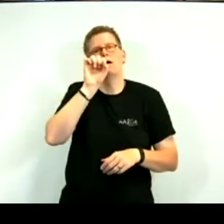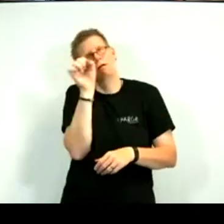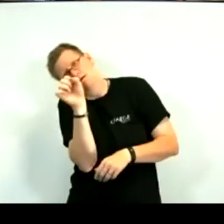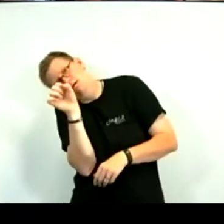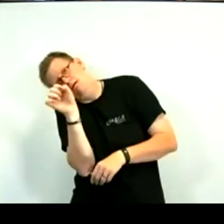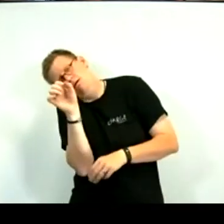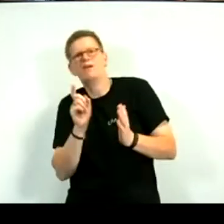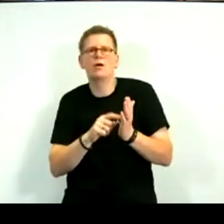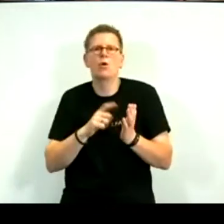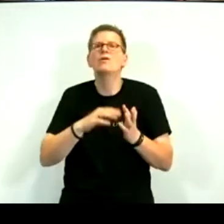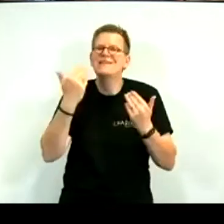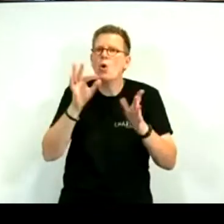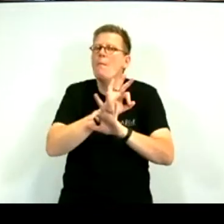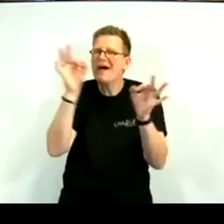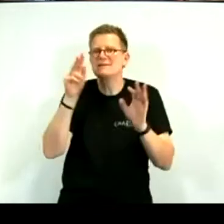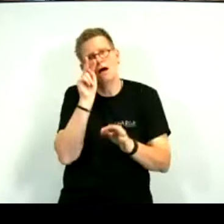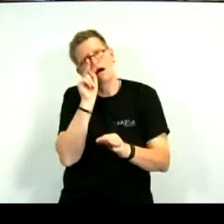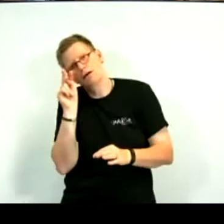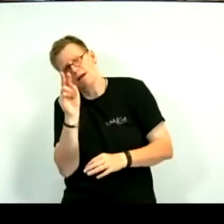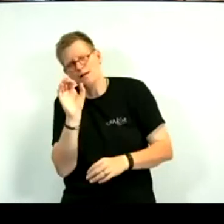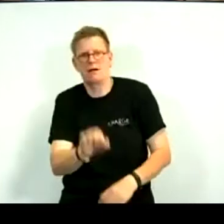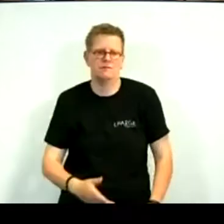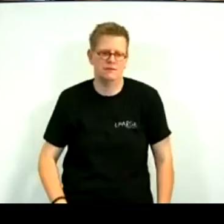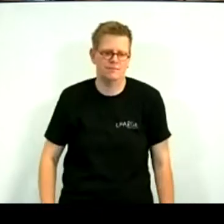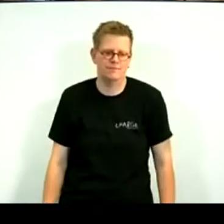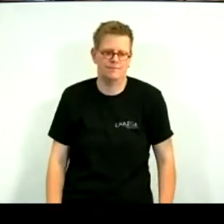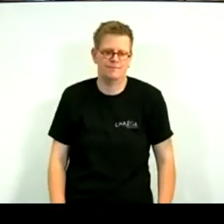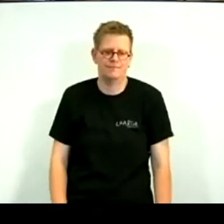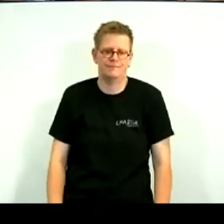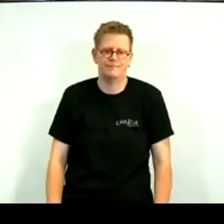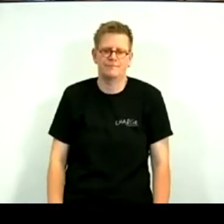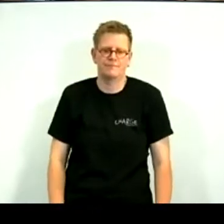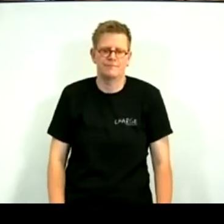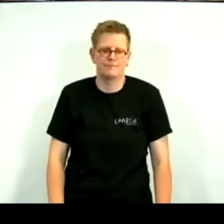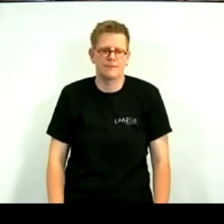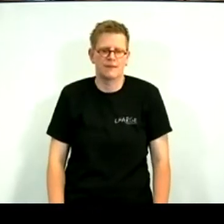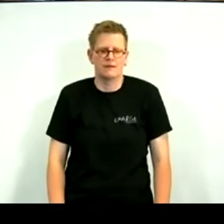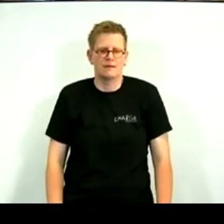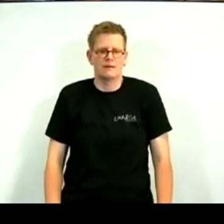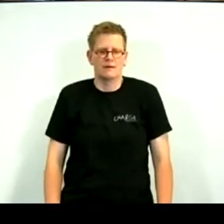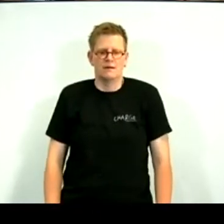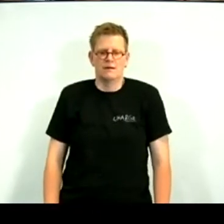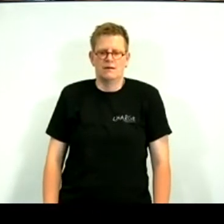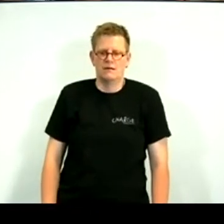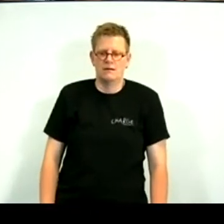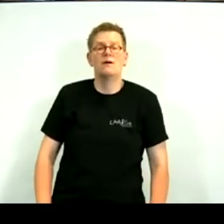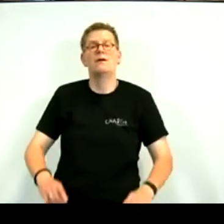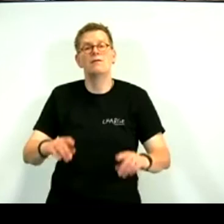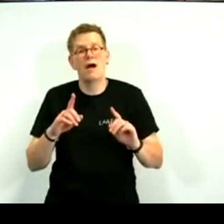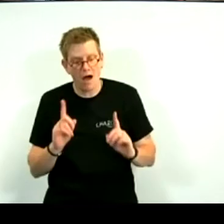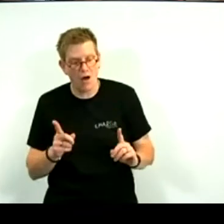directed behaviors. So they don't seem to see things. They don't seem to look at things. And the next slide,